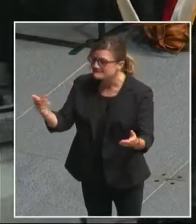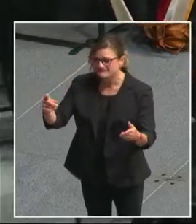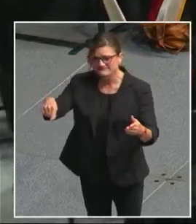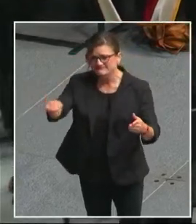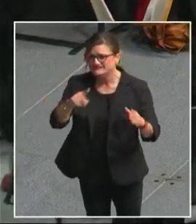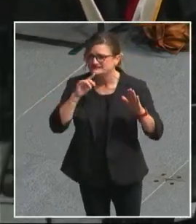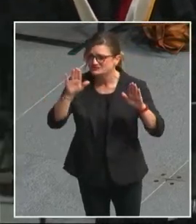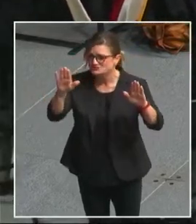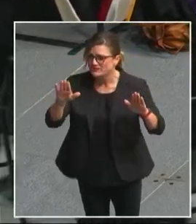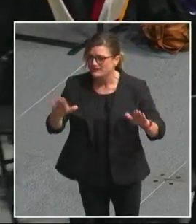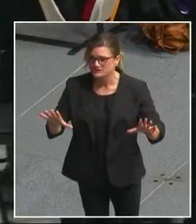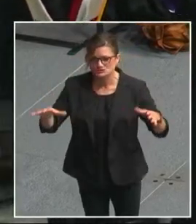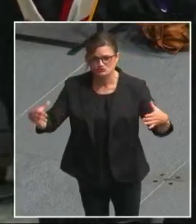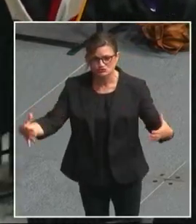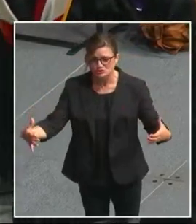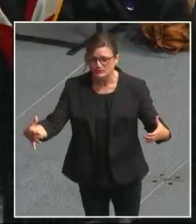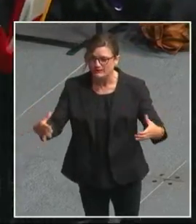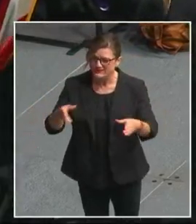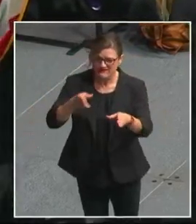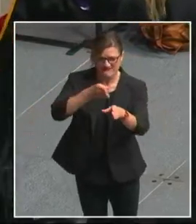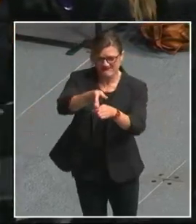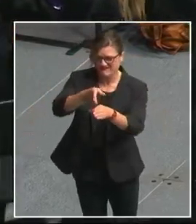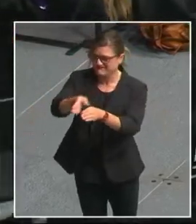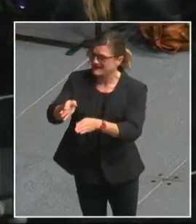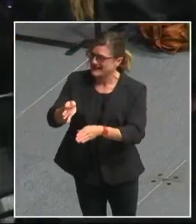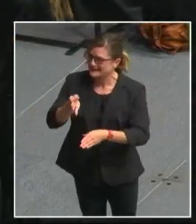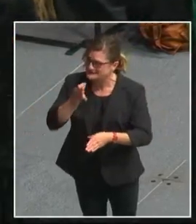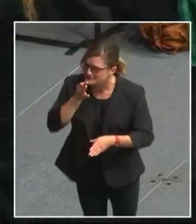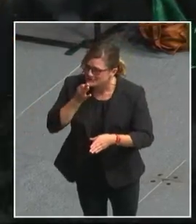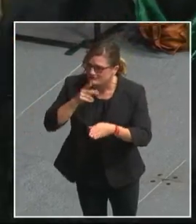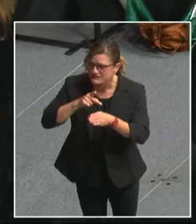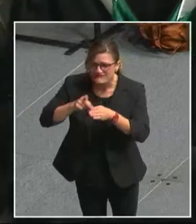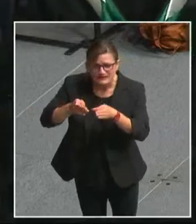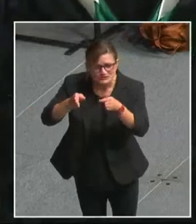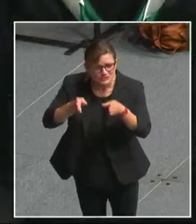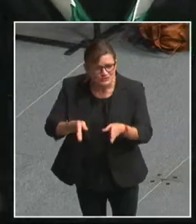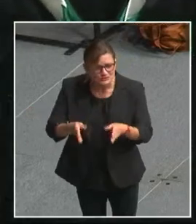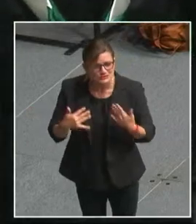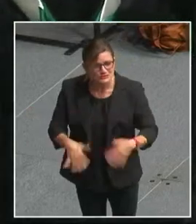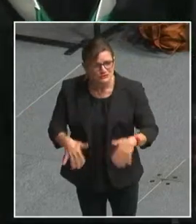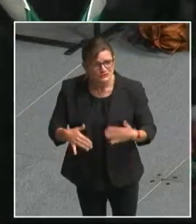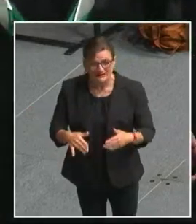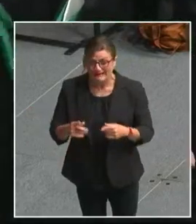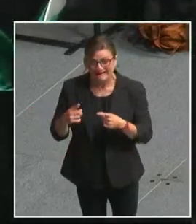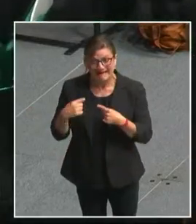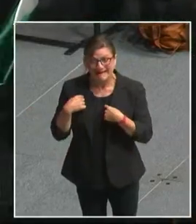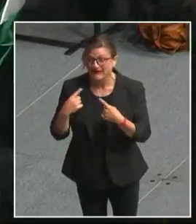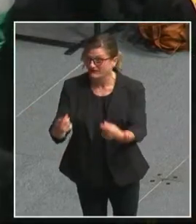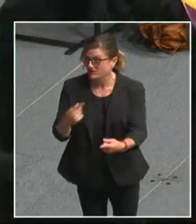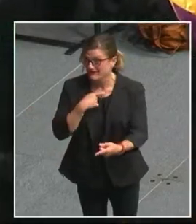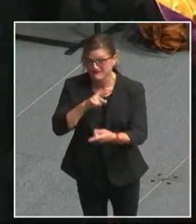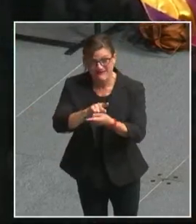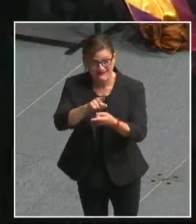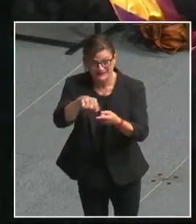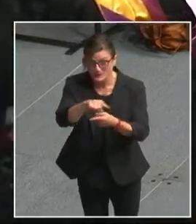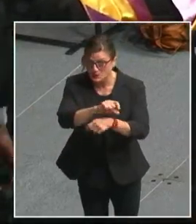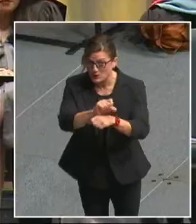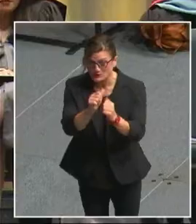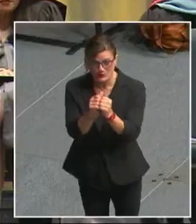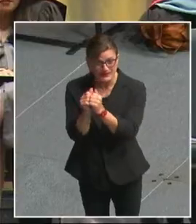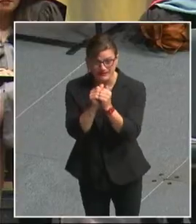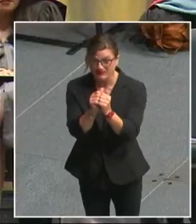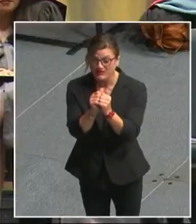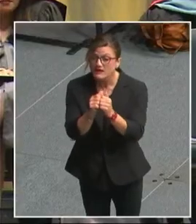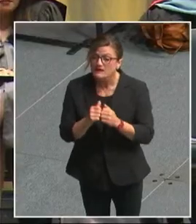of subject matter experts and professionals that I've had the distinguished pleasure of working alongside. And so, students, would